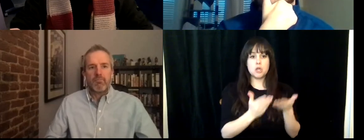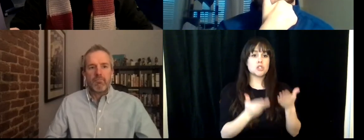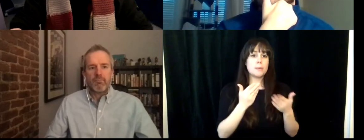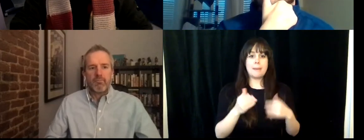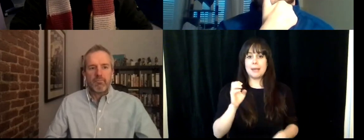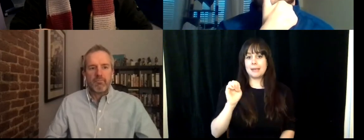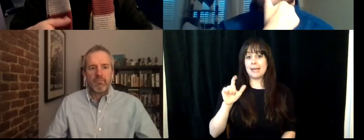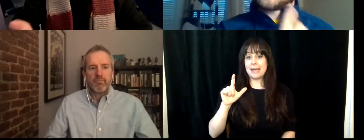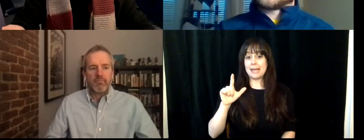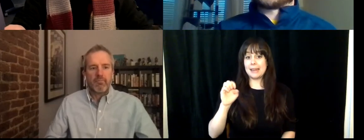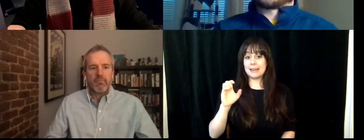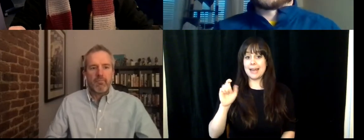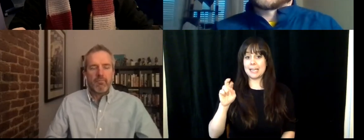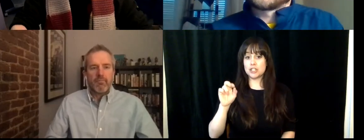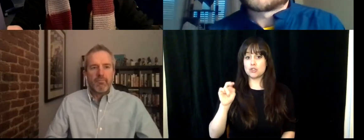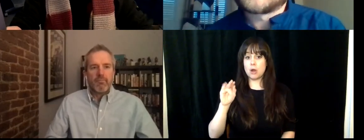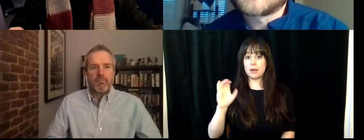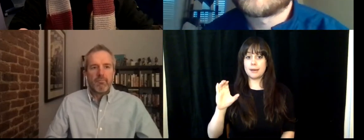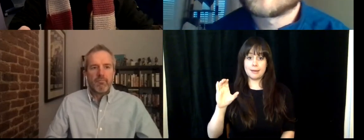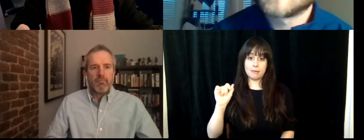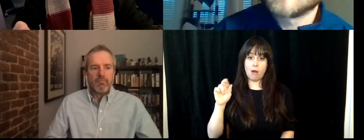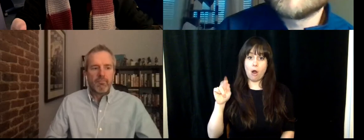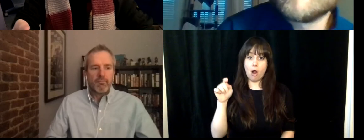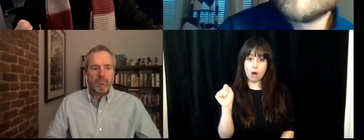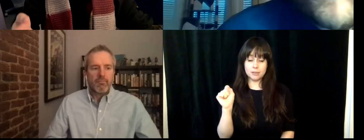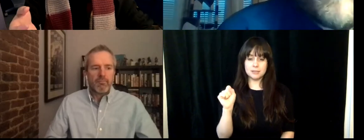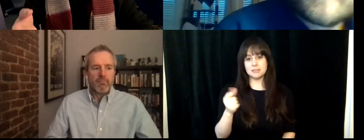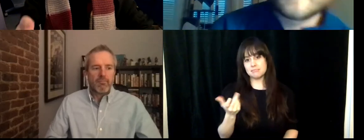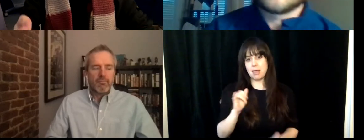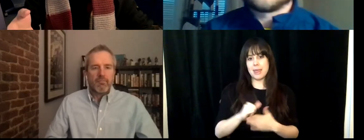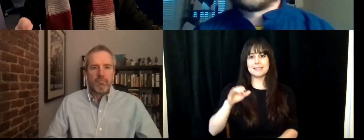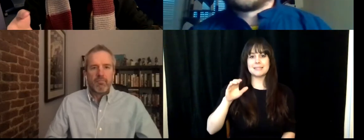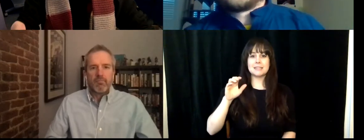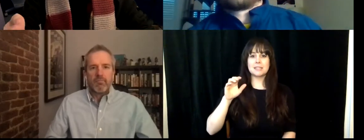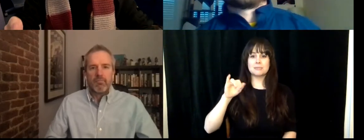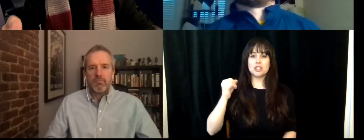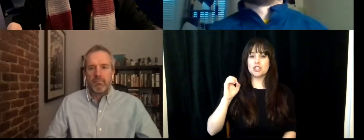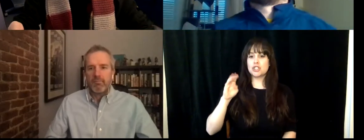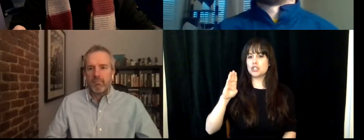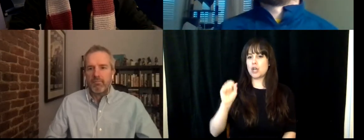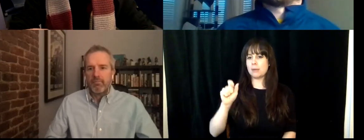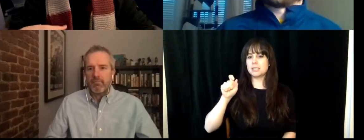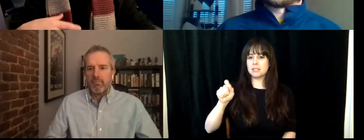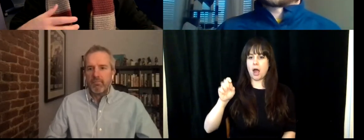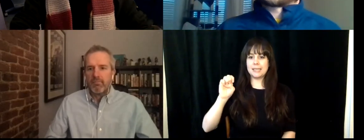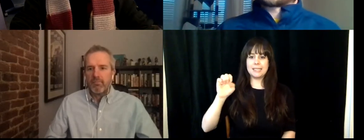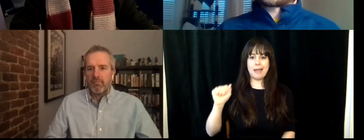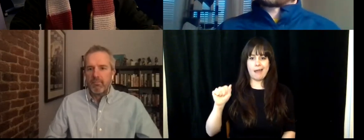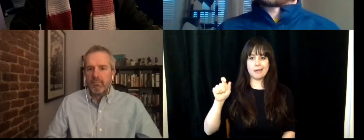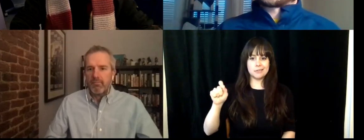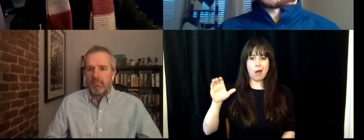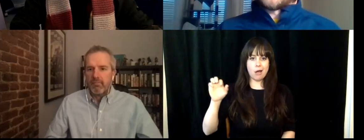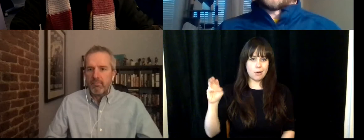jobs.electronicarts.com. Actually, I guess it's jobs.ea.com. But every individual company is going to have their own